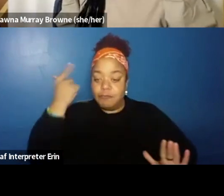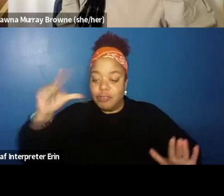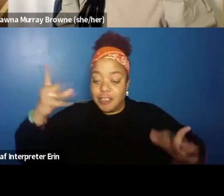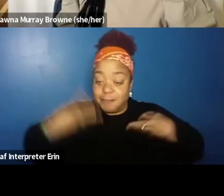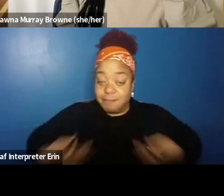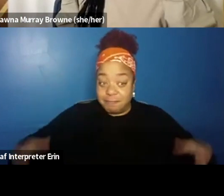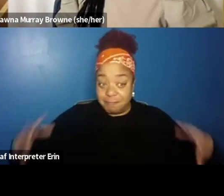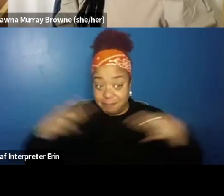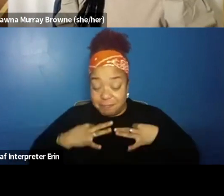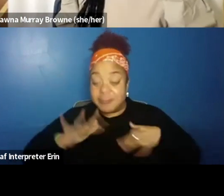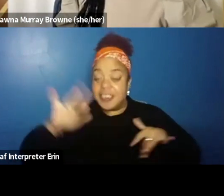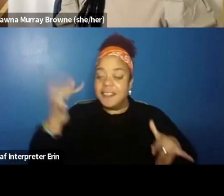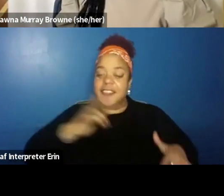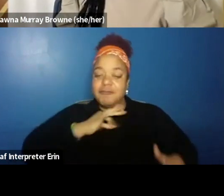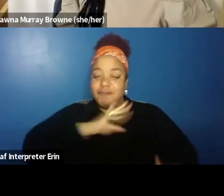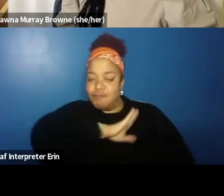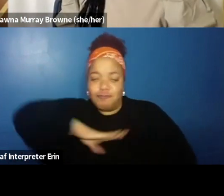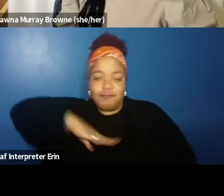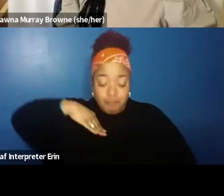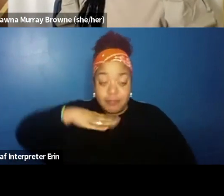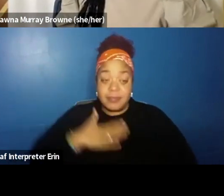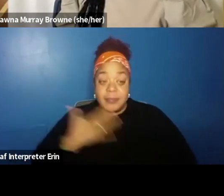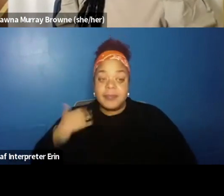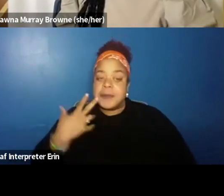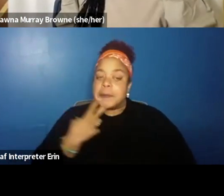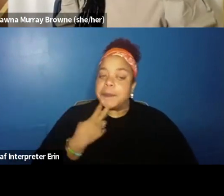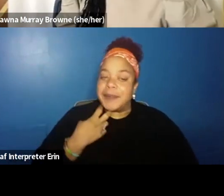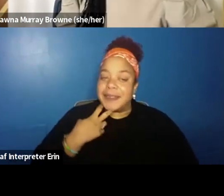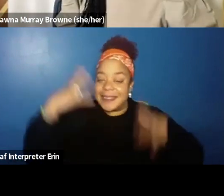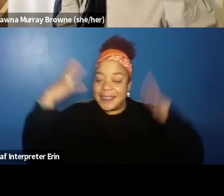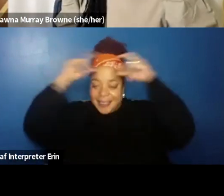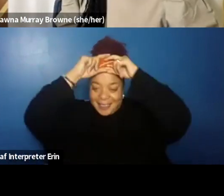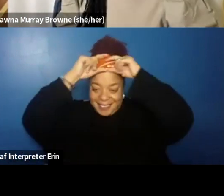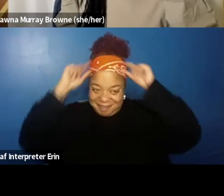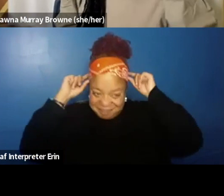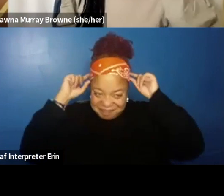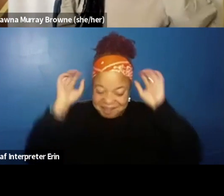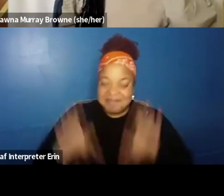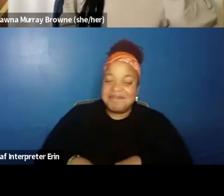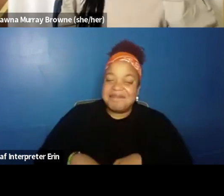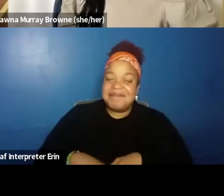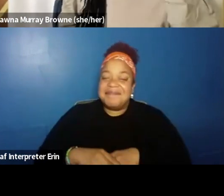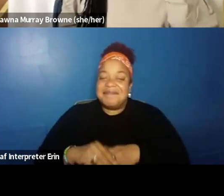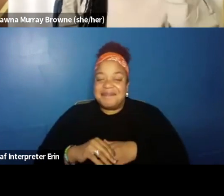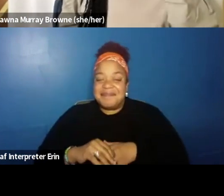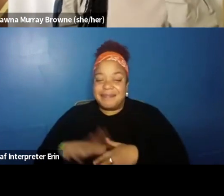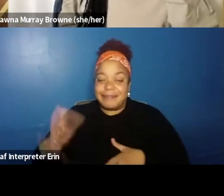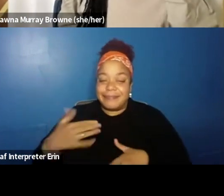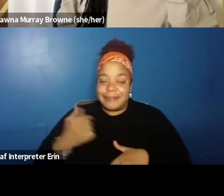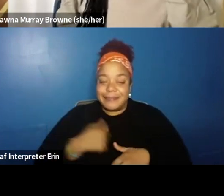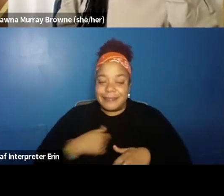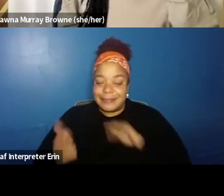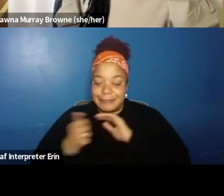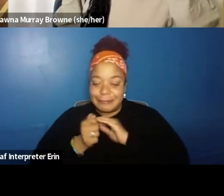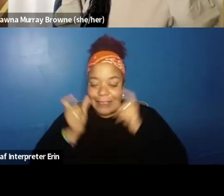t-shirt, and a pink floral print scarf. I have tortoiseshell pattern glasses on, and visible behind me